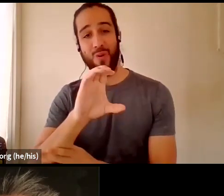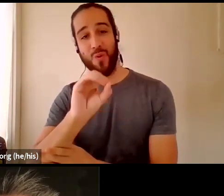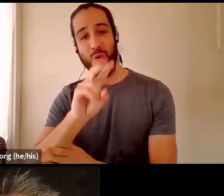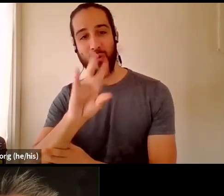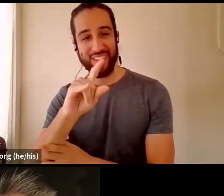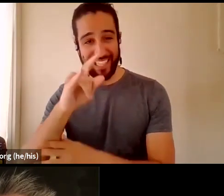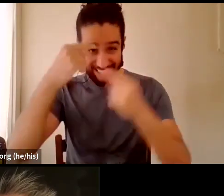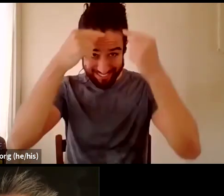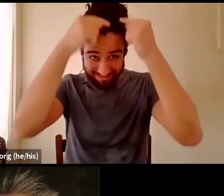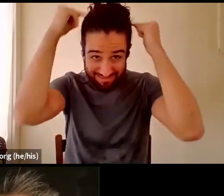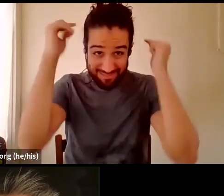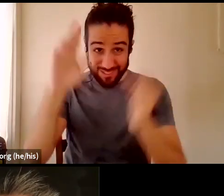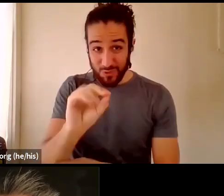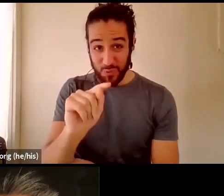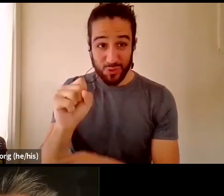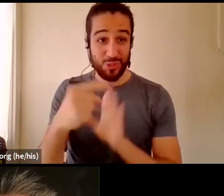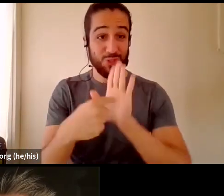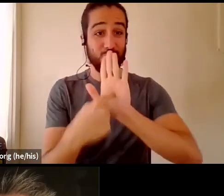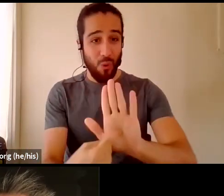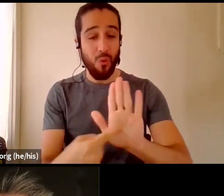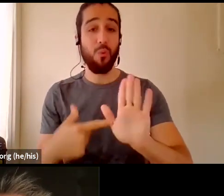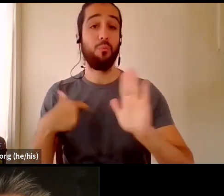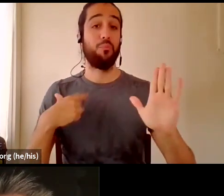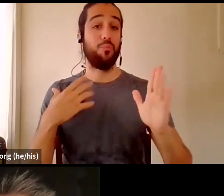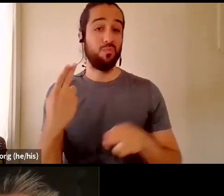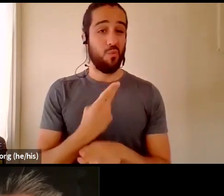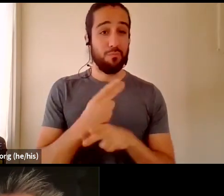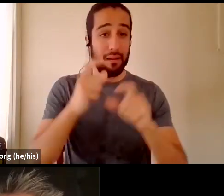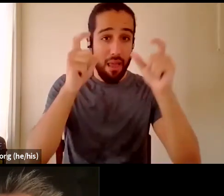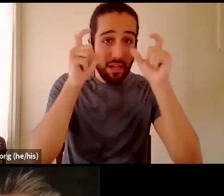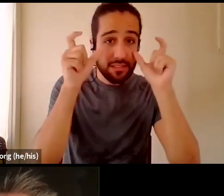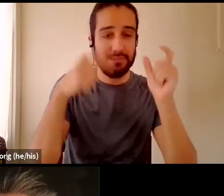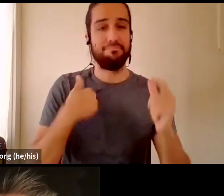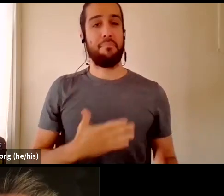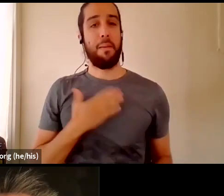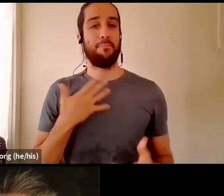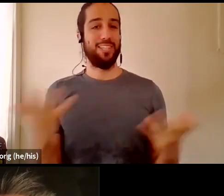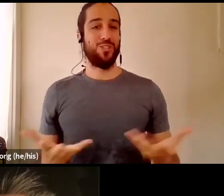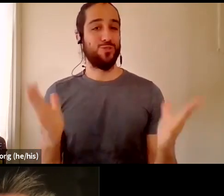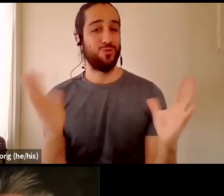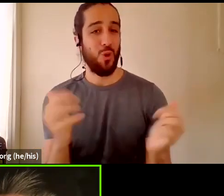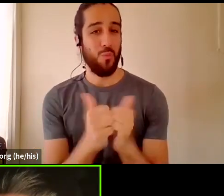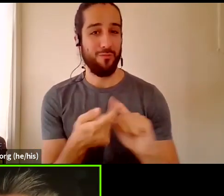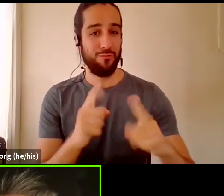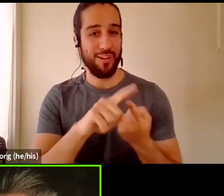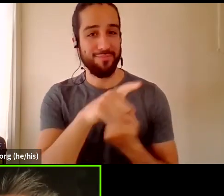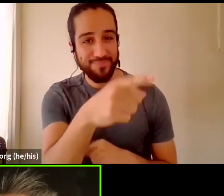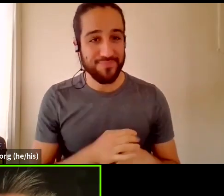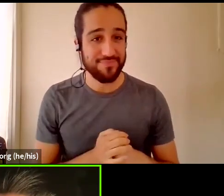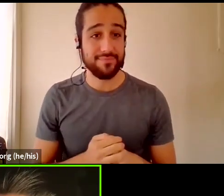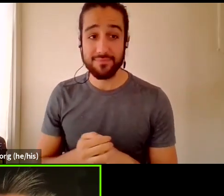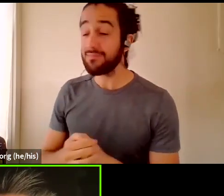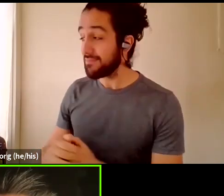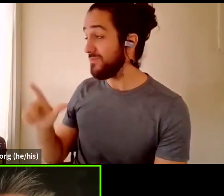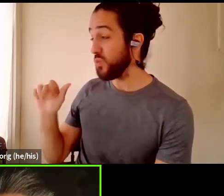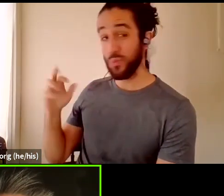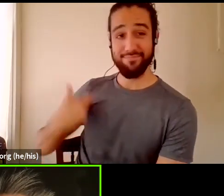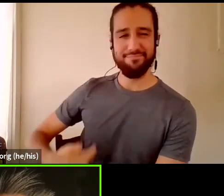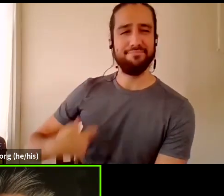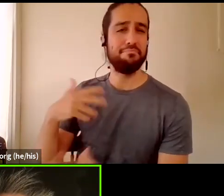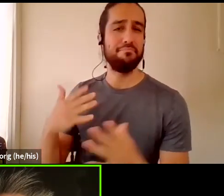wear glasses, and I am happy to be here talking to my friend. I'm so happy to be here with you, Laurie. I thought